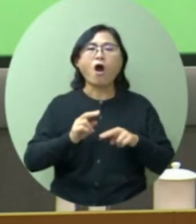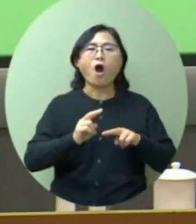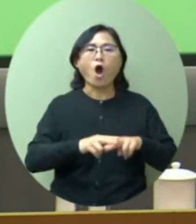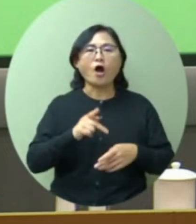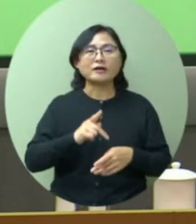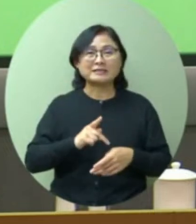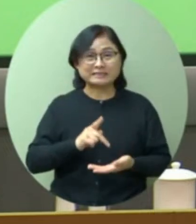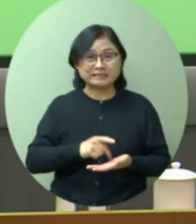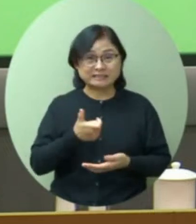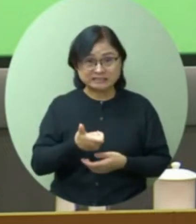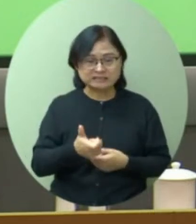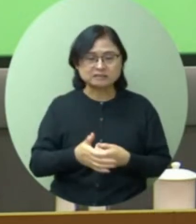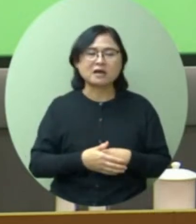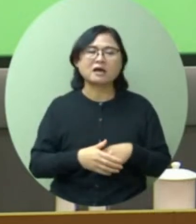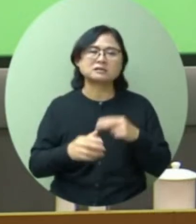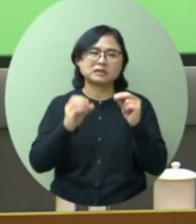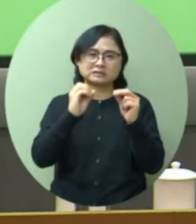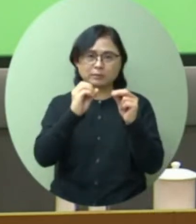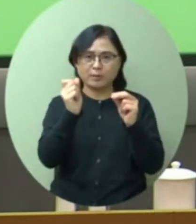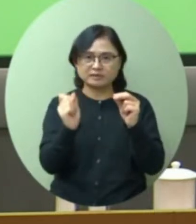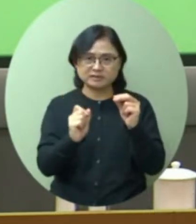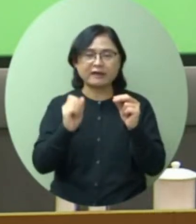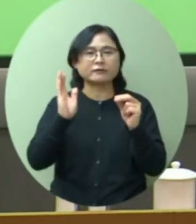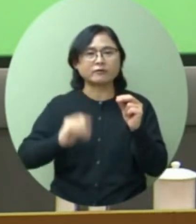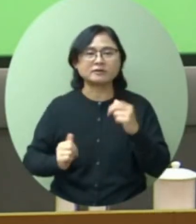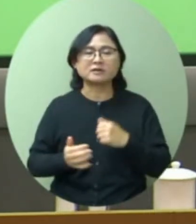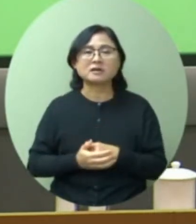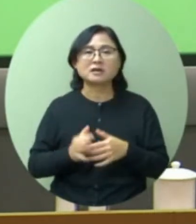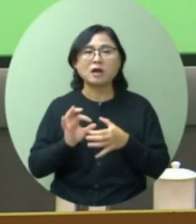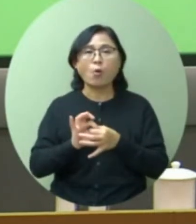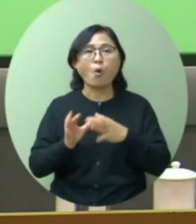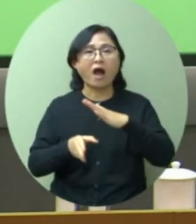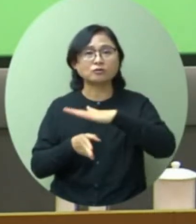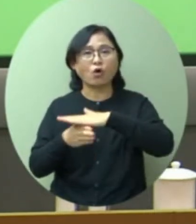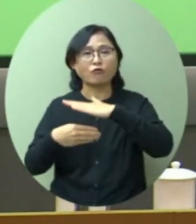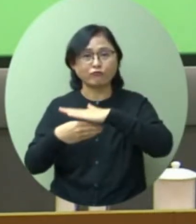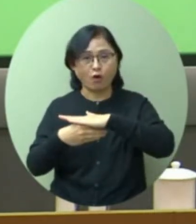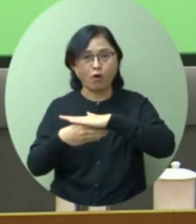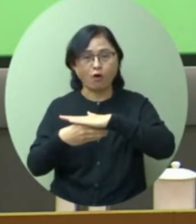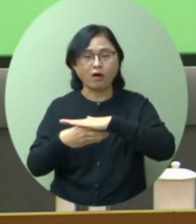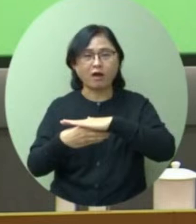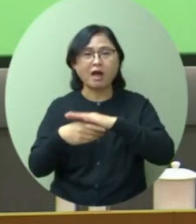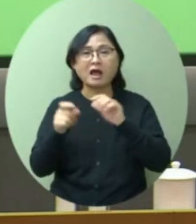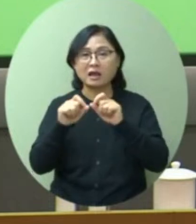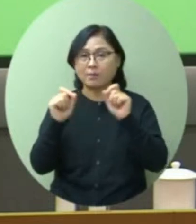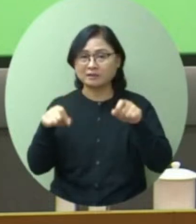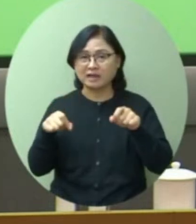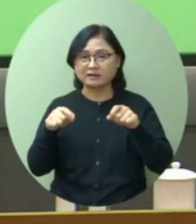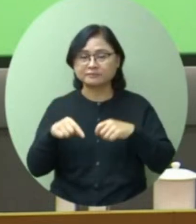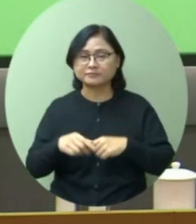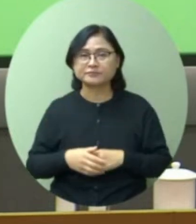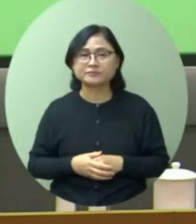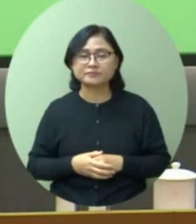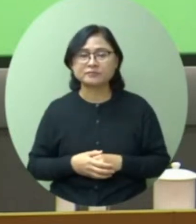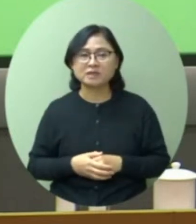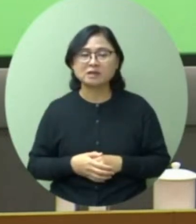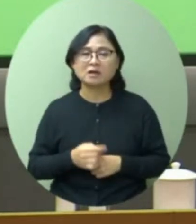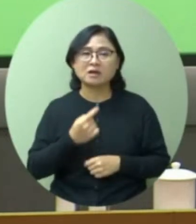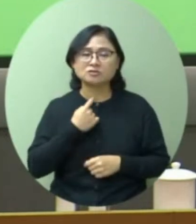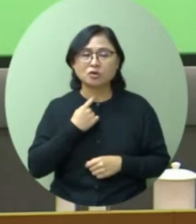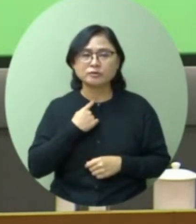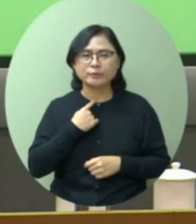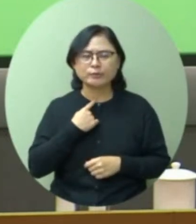Regarding subdivided flats, I think we have to be realistic as to